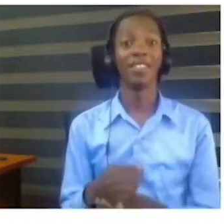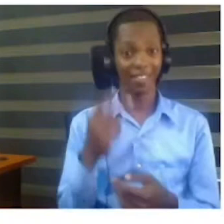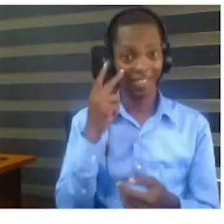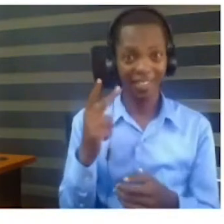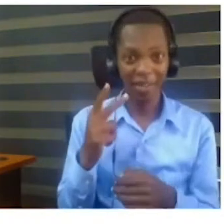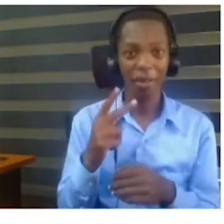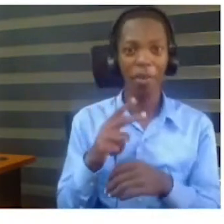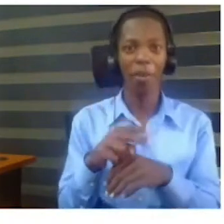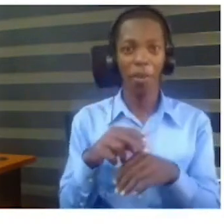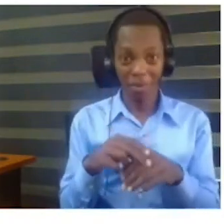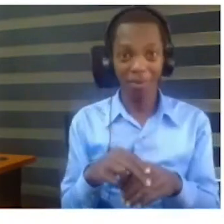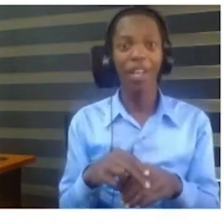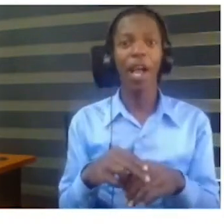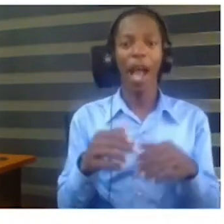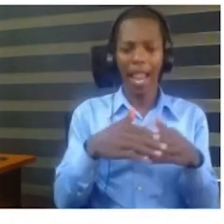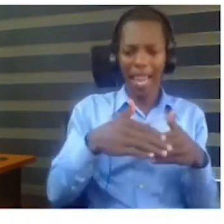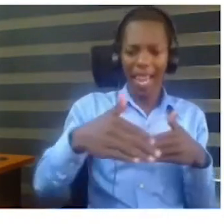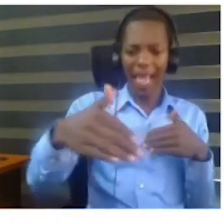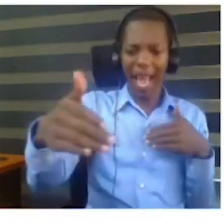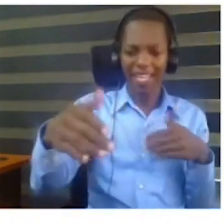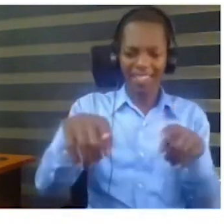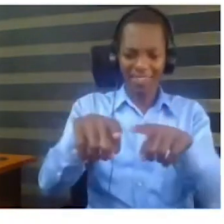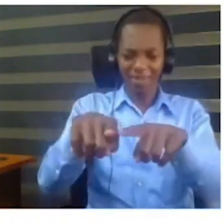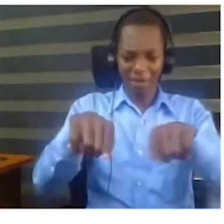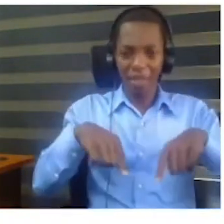board, and two people are on the